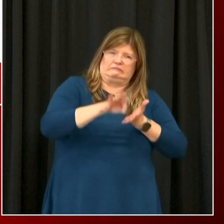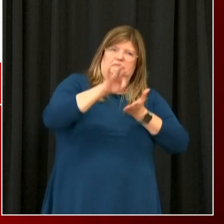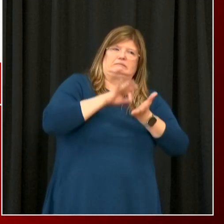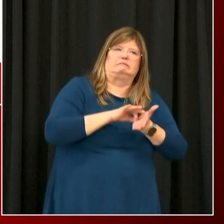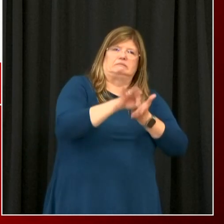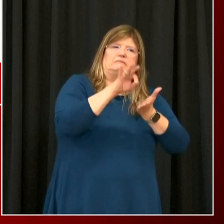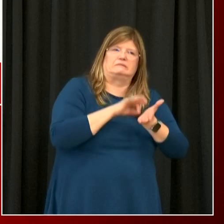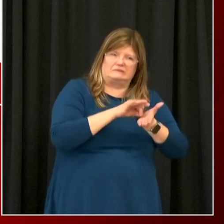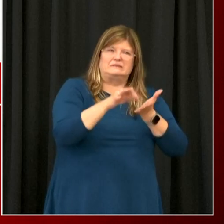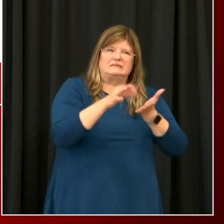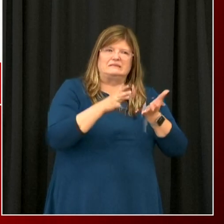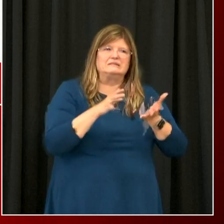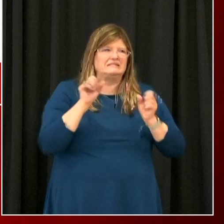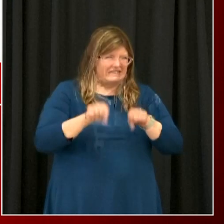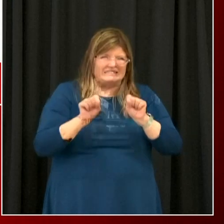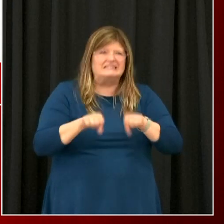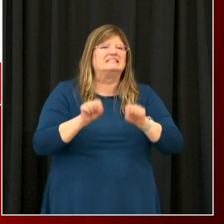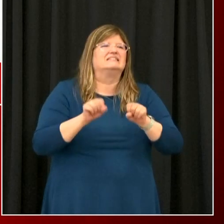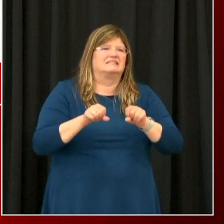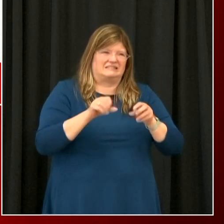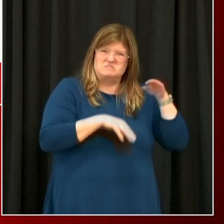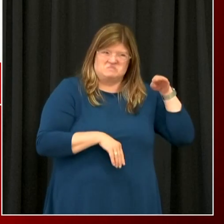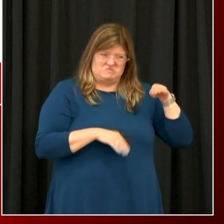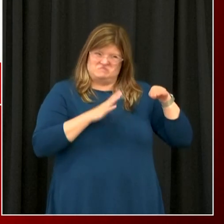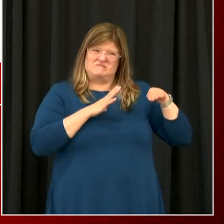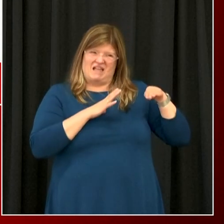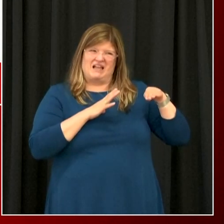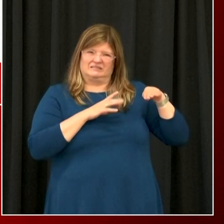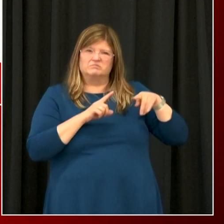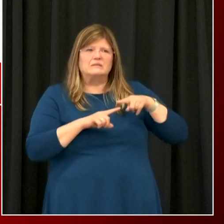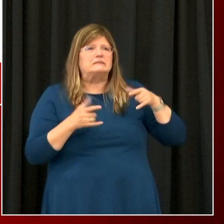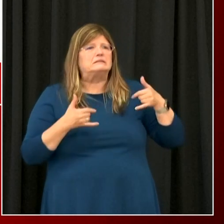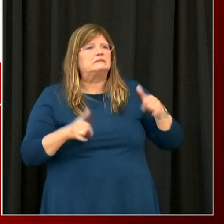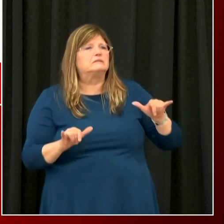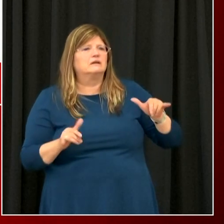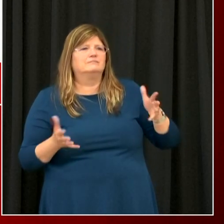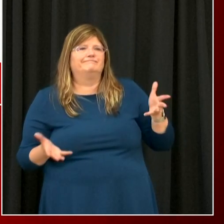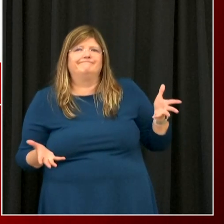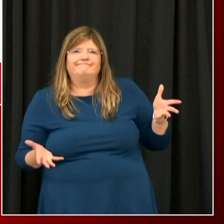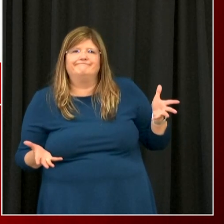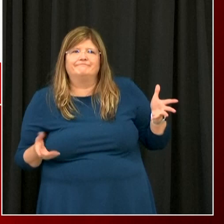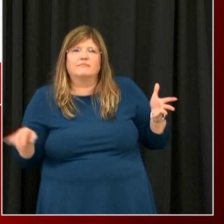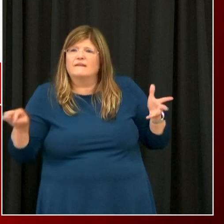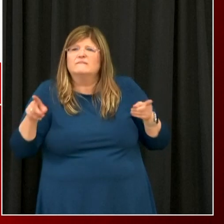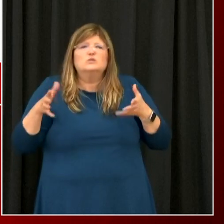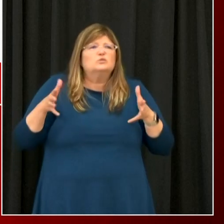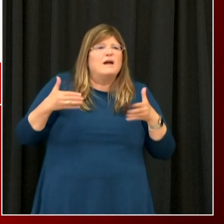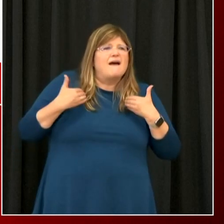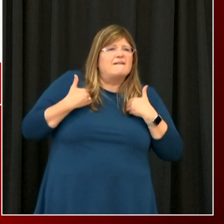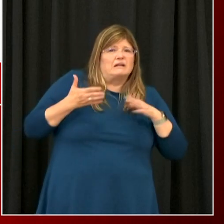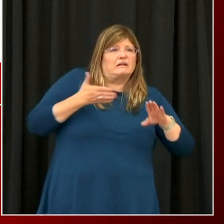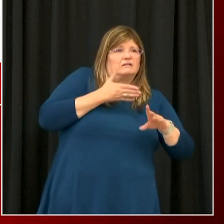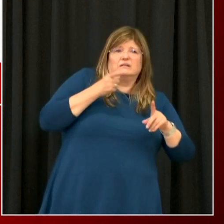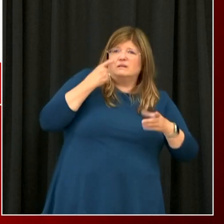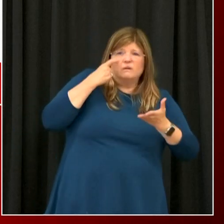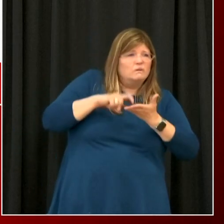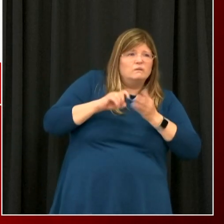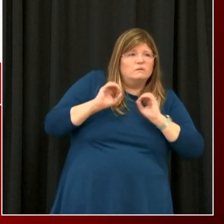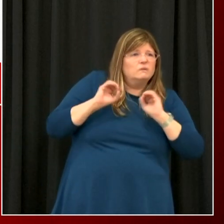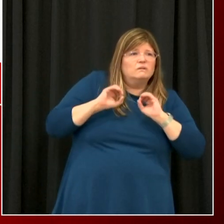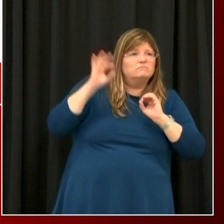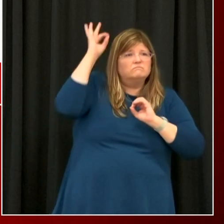these numbers of days of decline. So if we didn't count anything for the first 7 days, that gray box would just be there. It would just